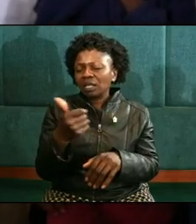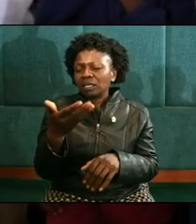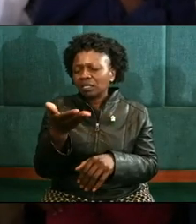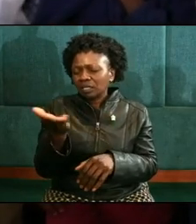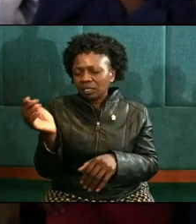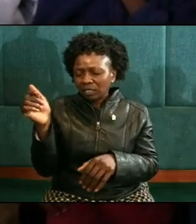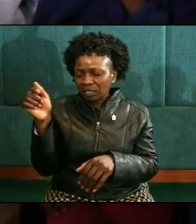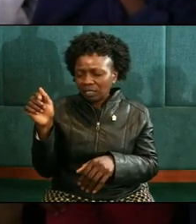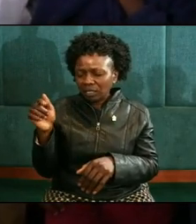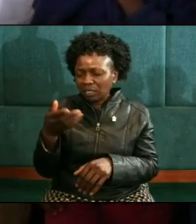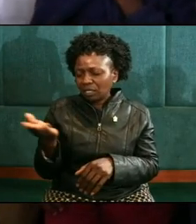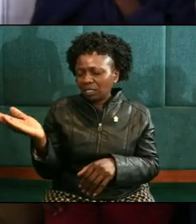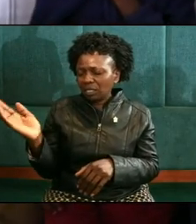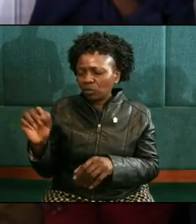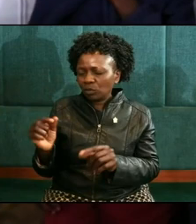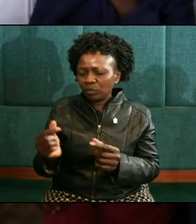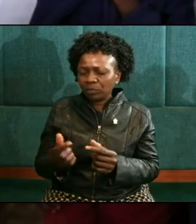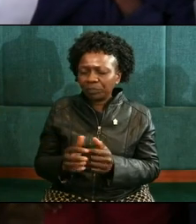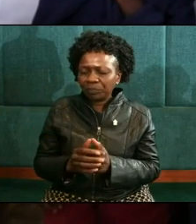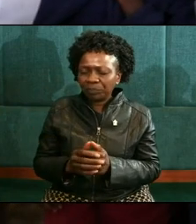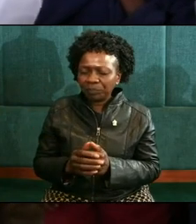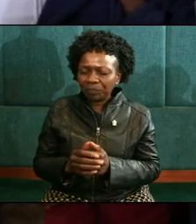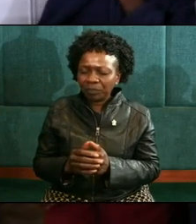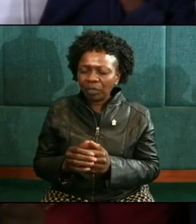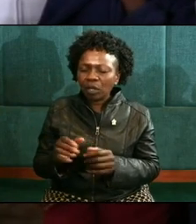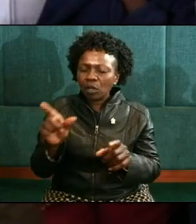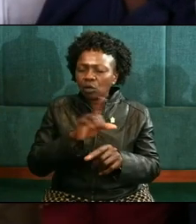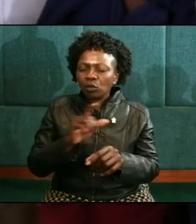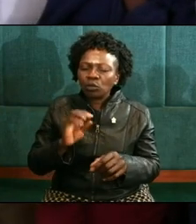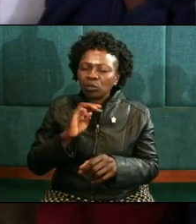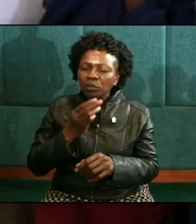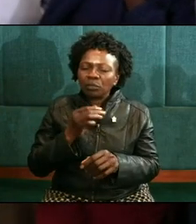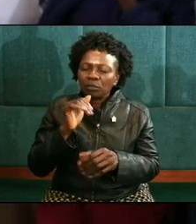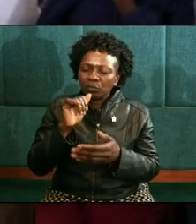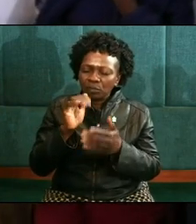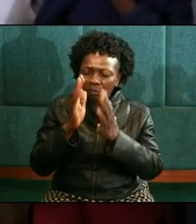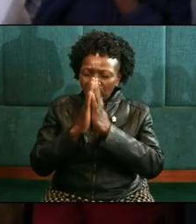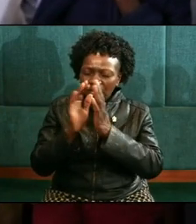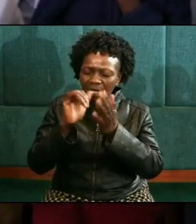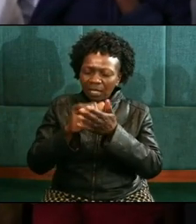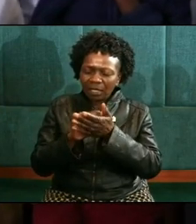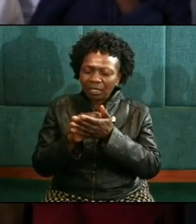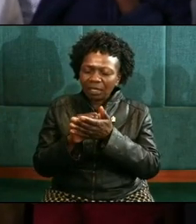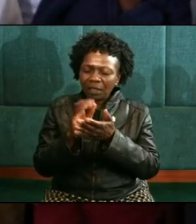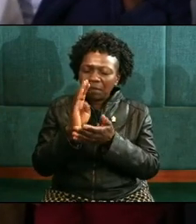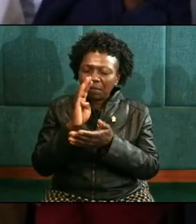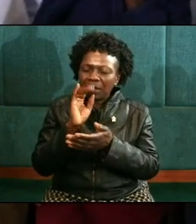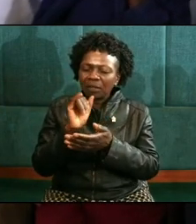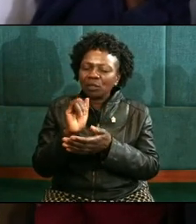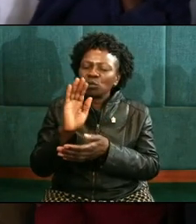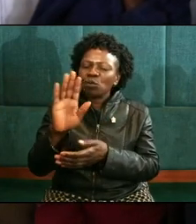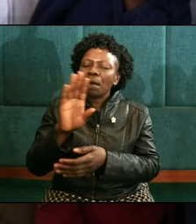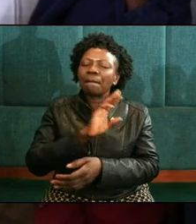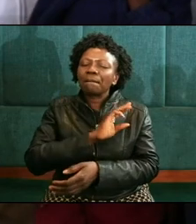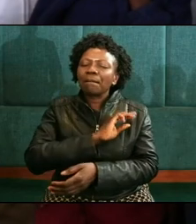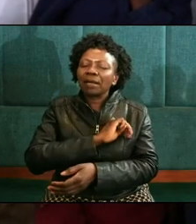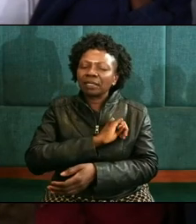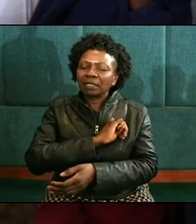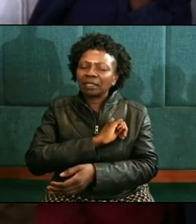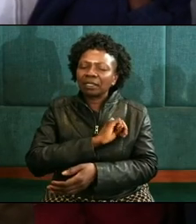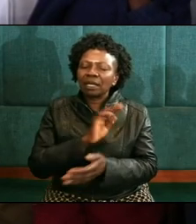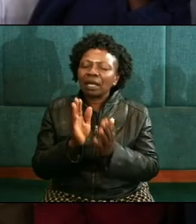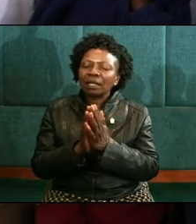Priest Ellie mentioned in the Bible, we pray that by your mercies and your